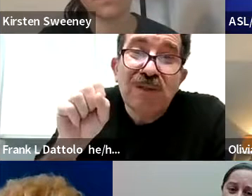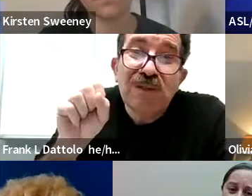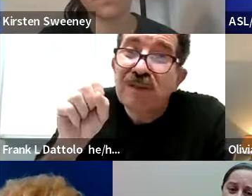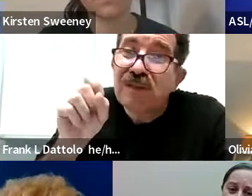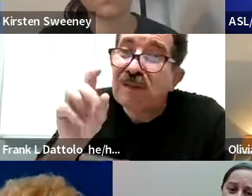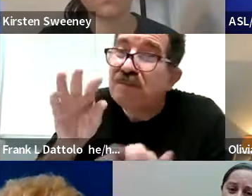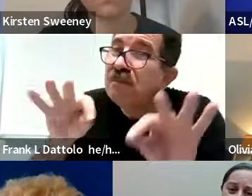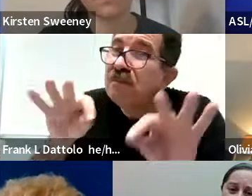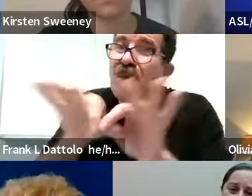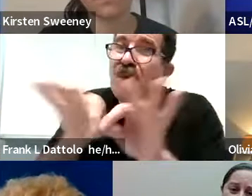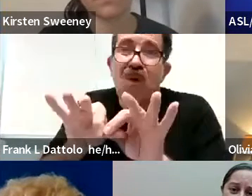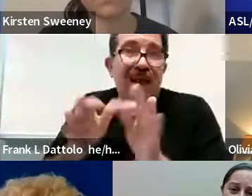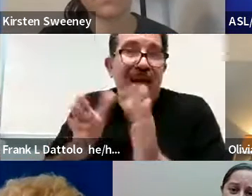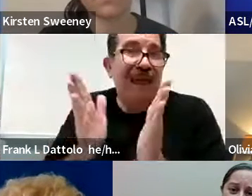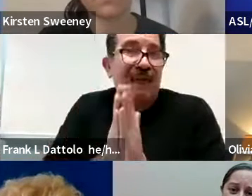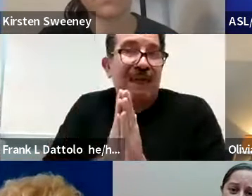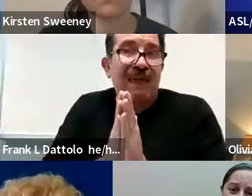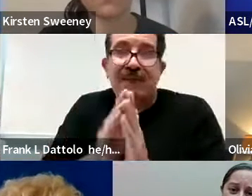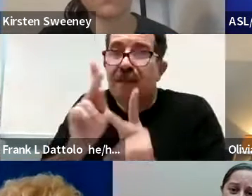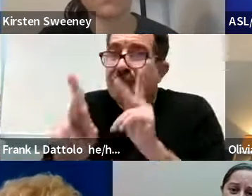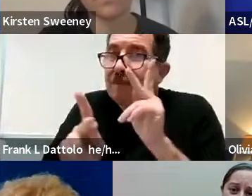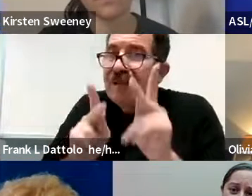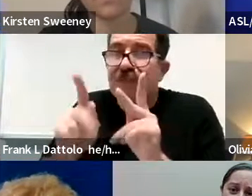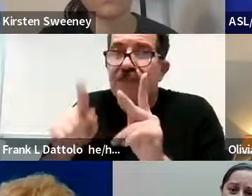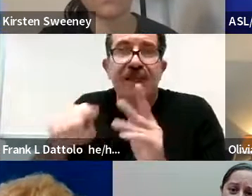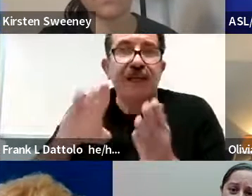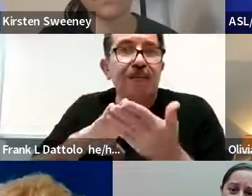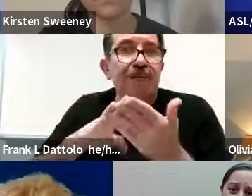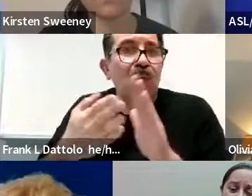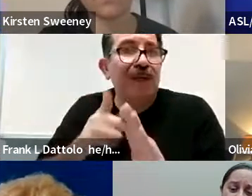It's super important to know who your stakeholders are.